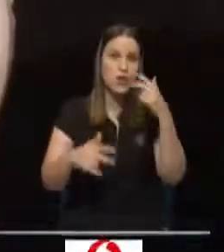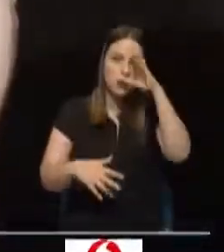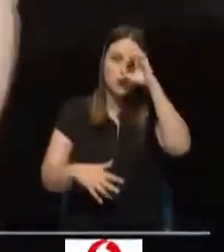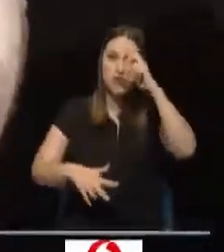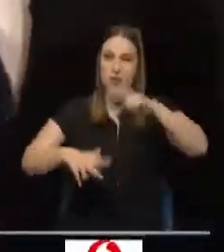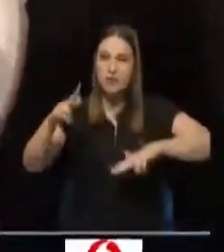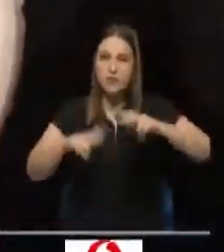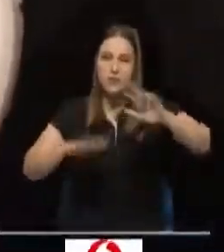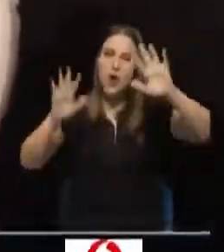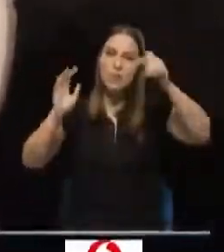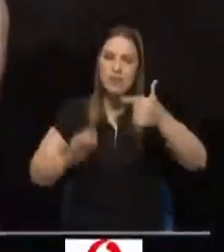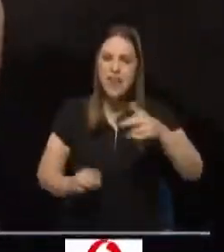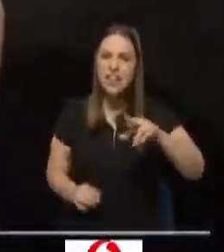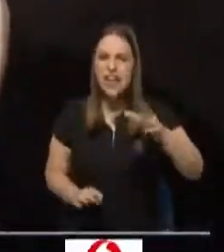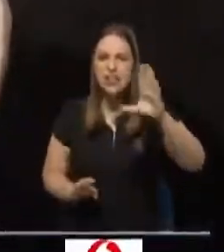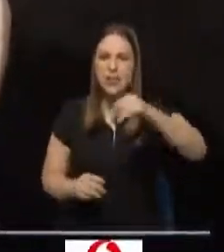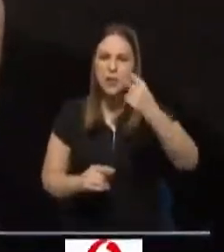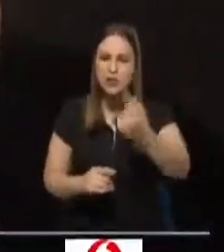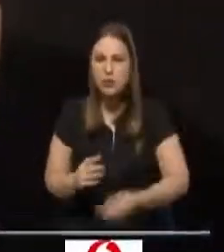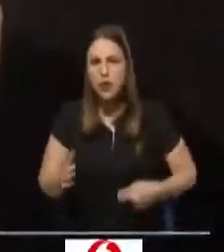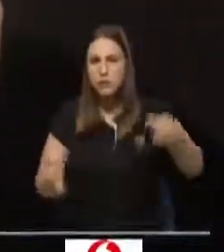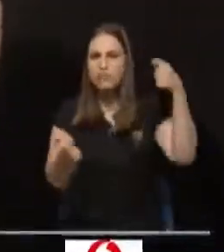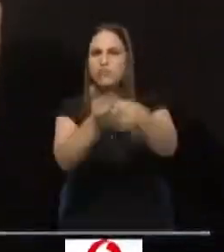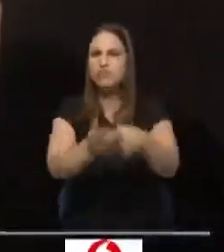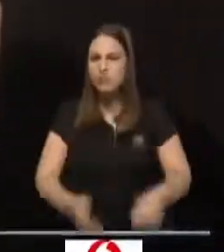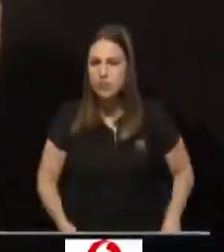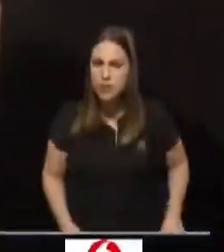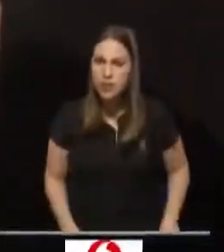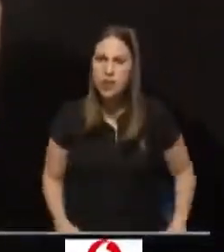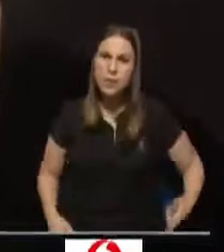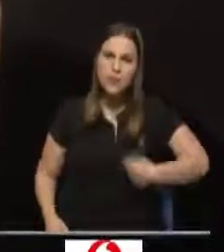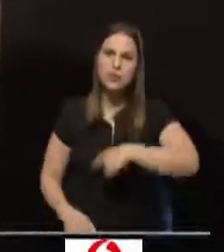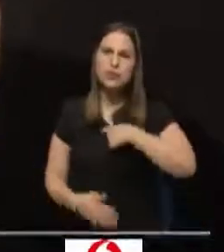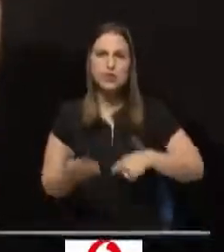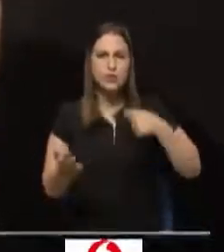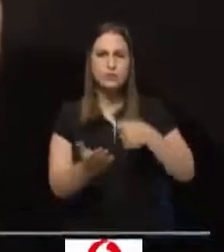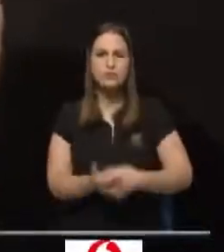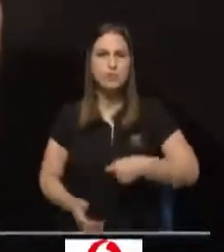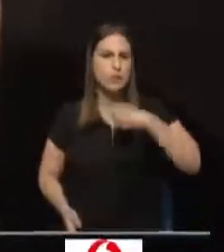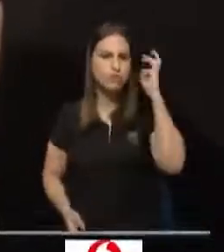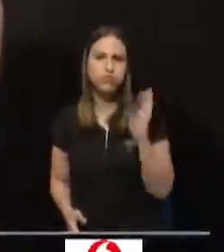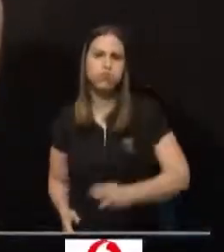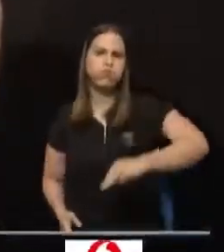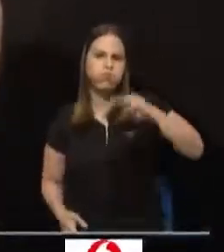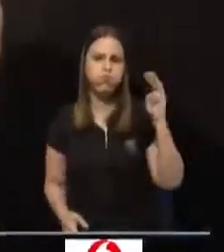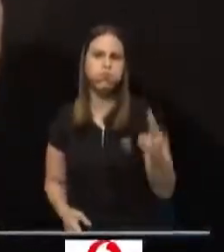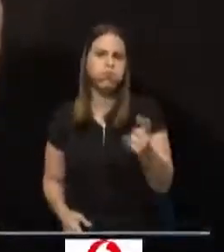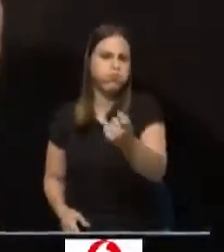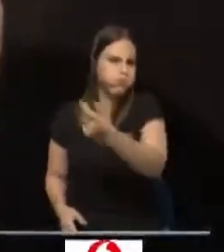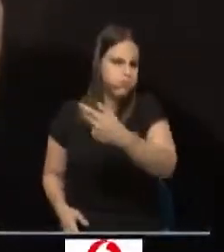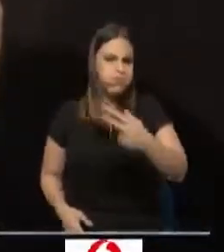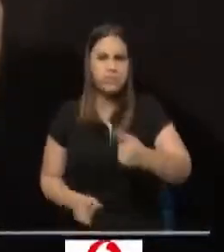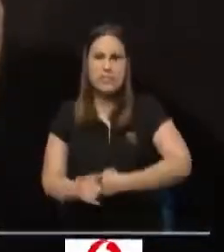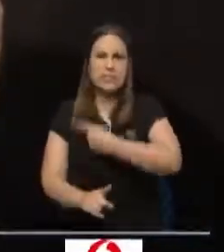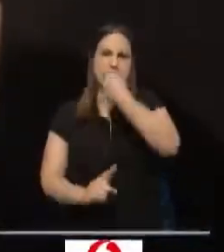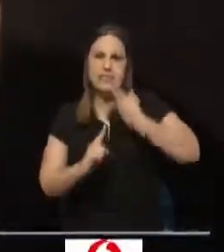can be suddenly new needs, and they start with new taxes, and so we pay up front